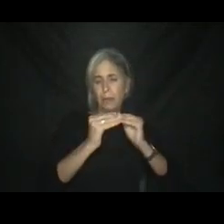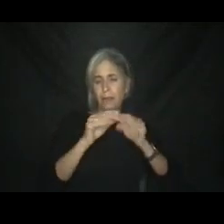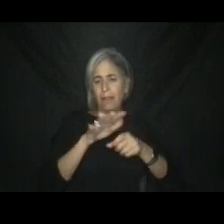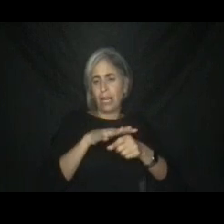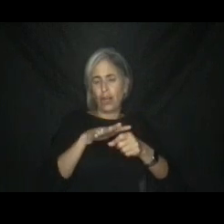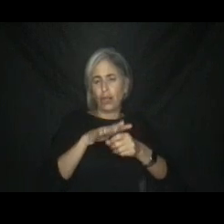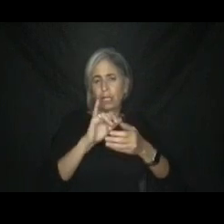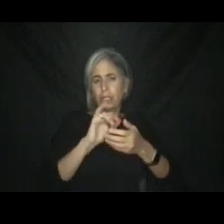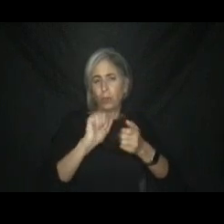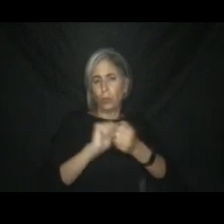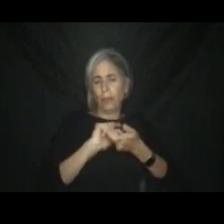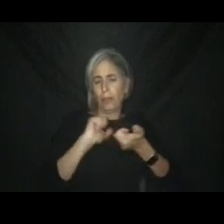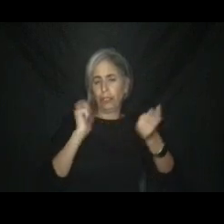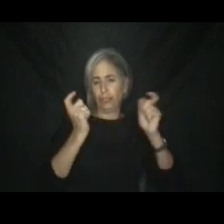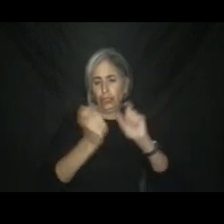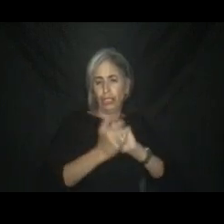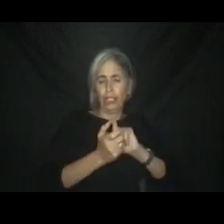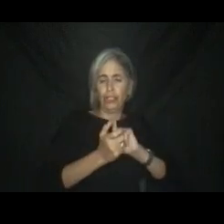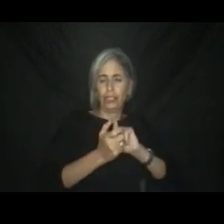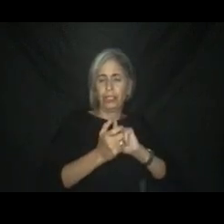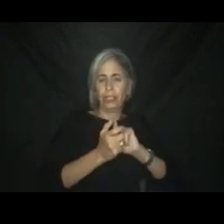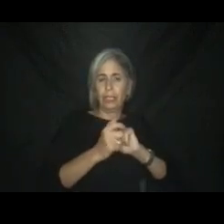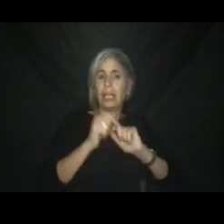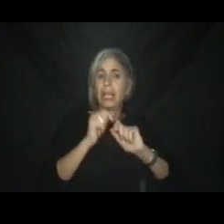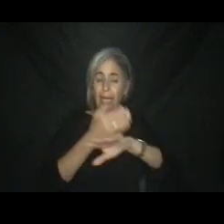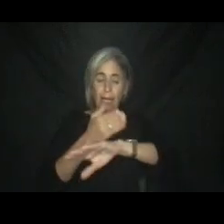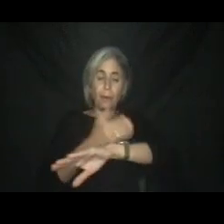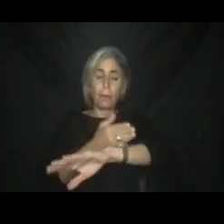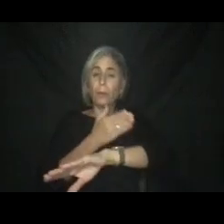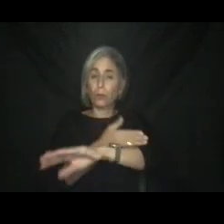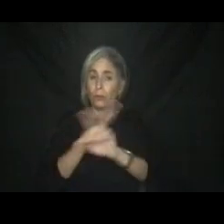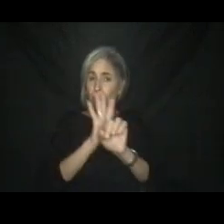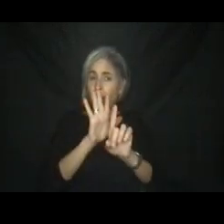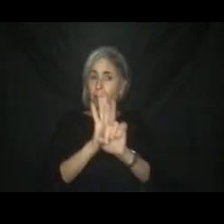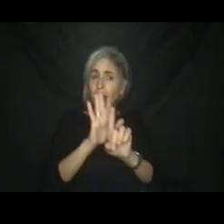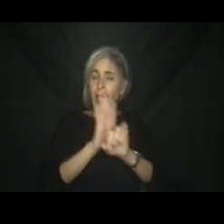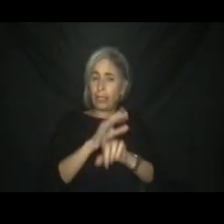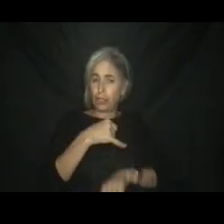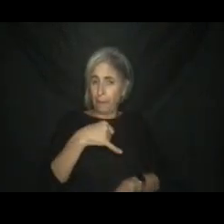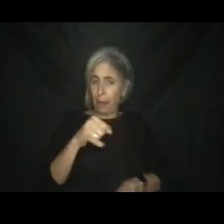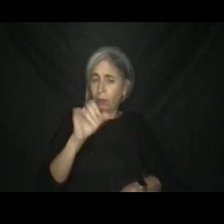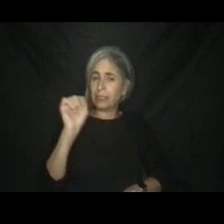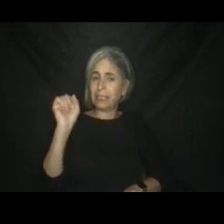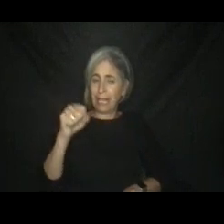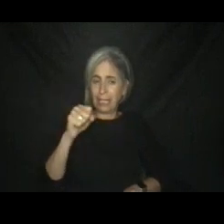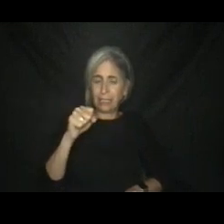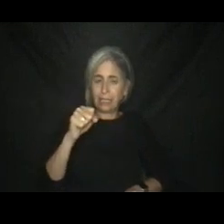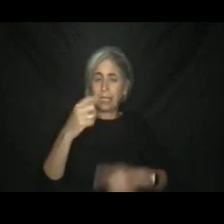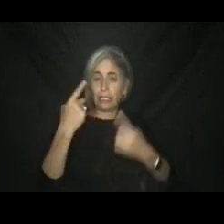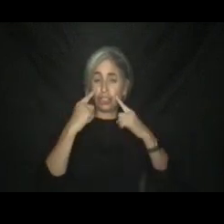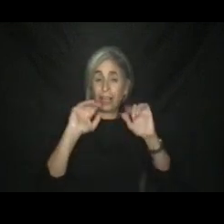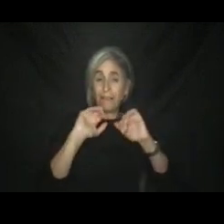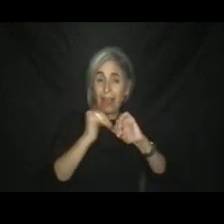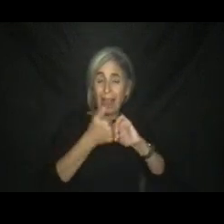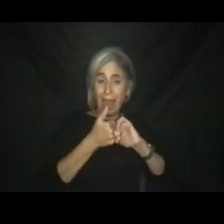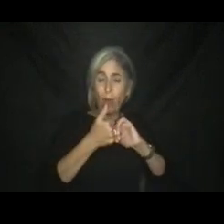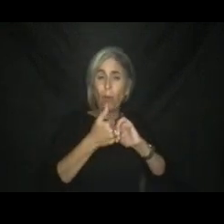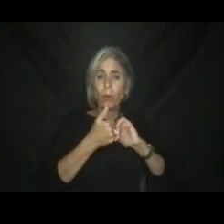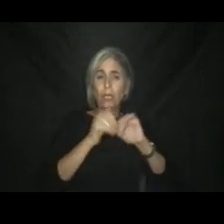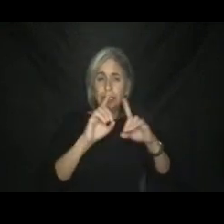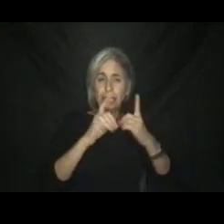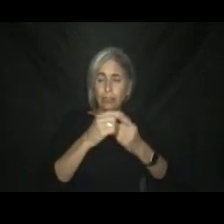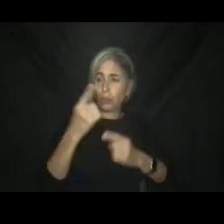terms of change. It does improve overall population balance. And this is achieved by swapping territory between Districts 1